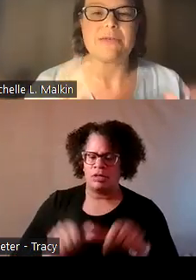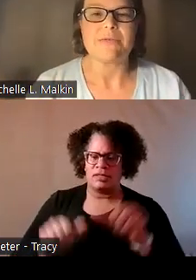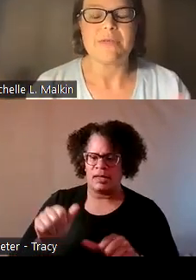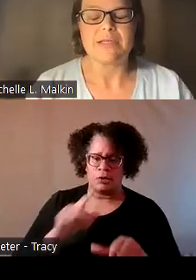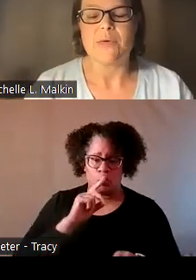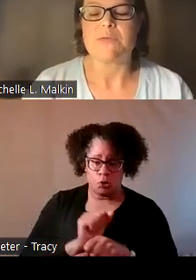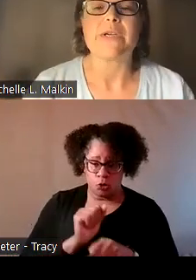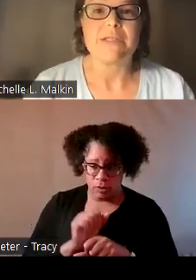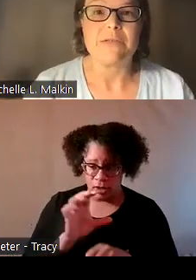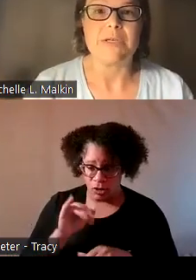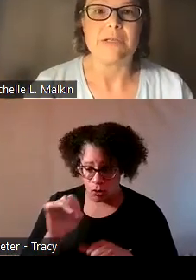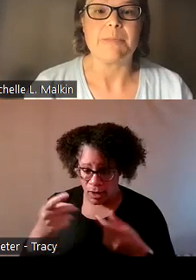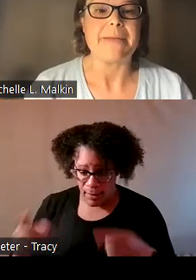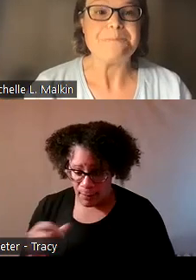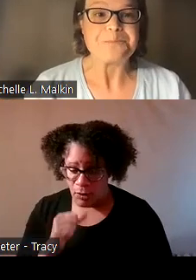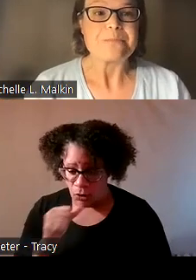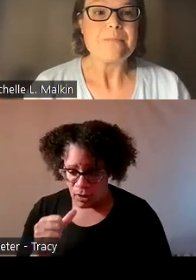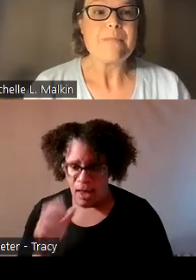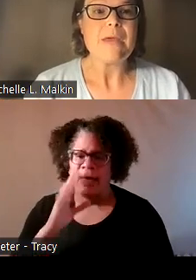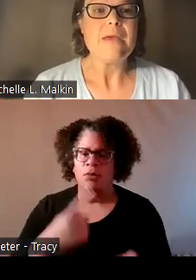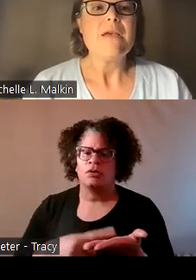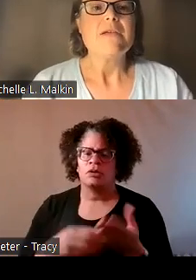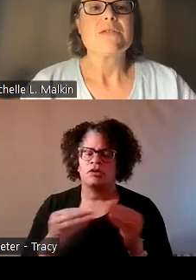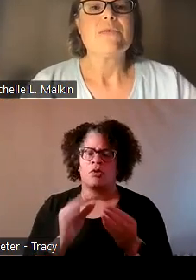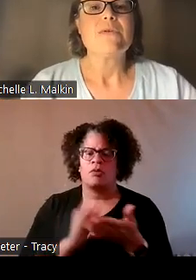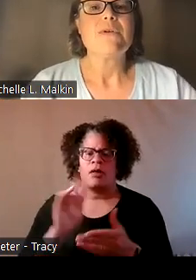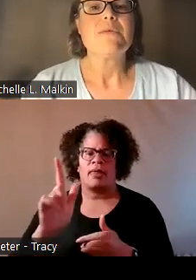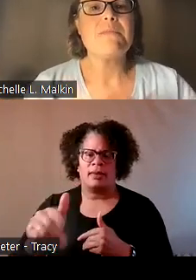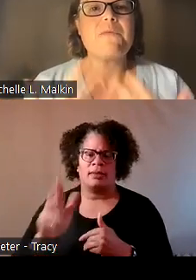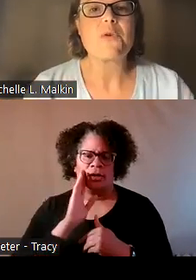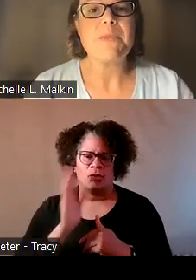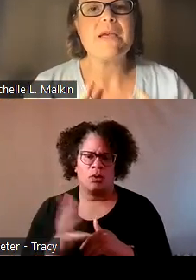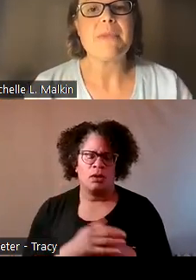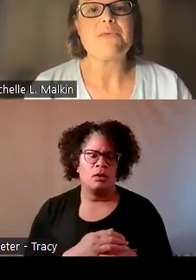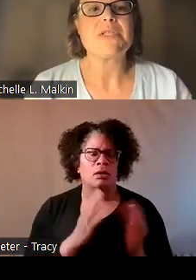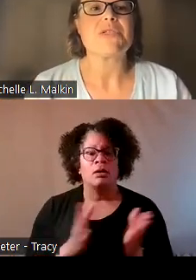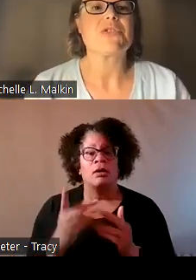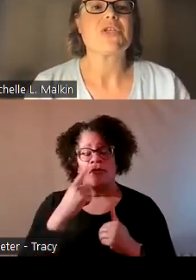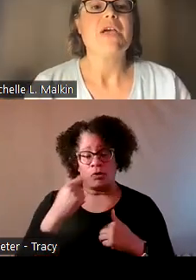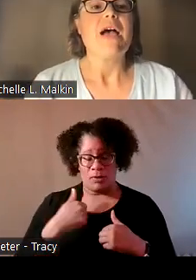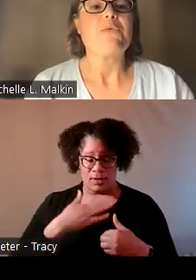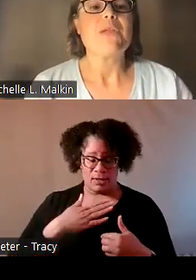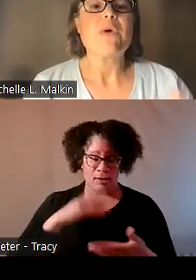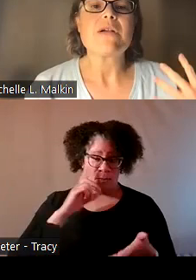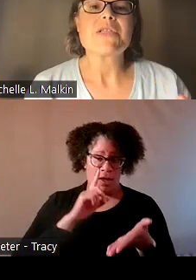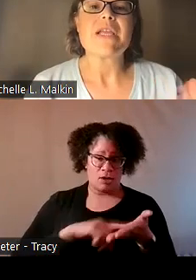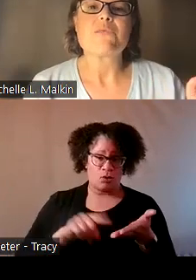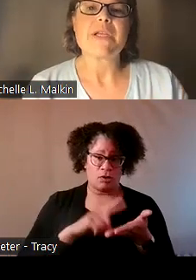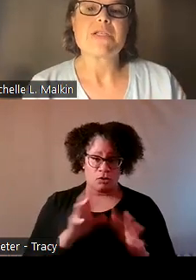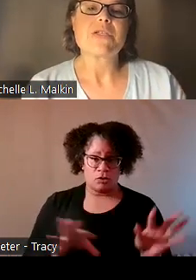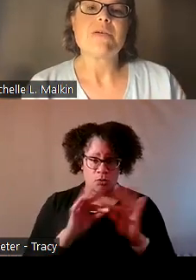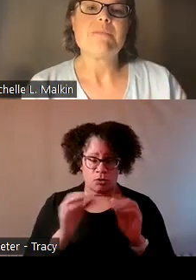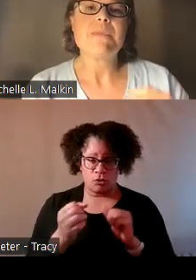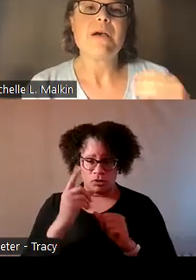not. So that's a question we'll get to in a little bit. So for me and my research, I really want to understand